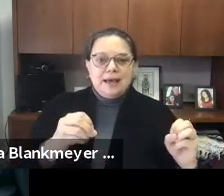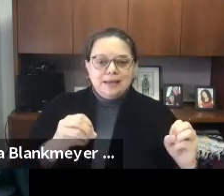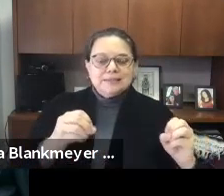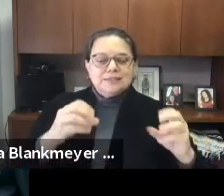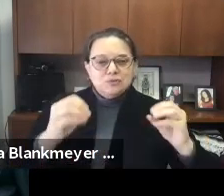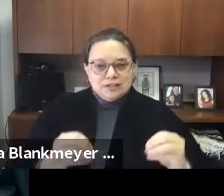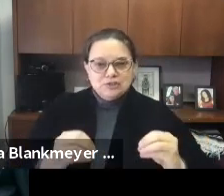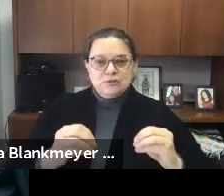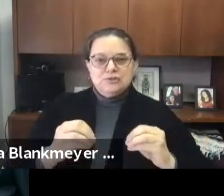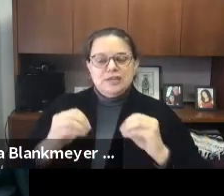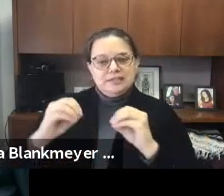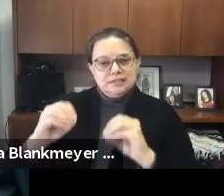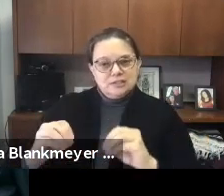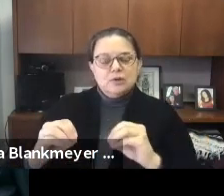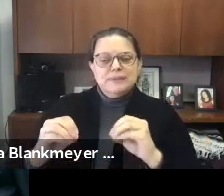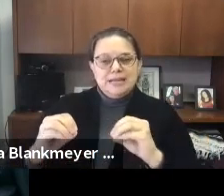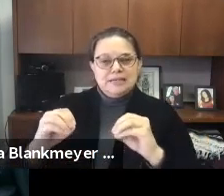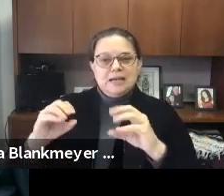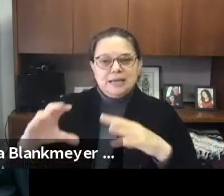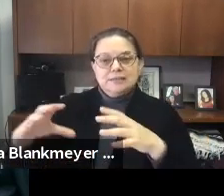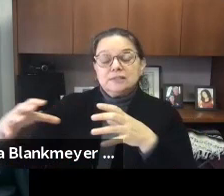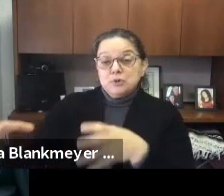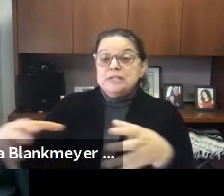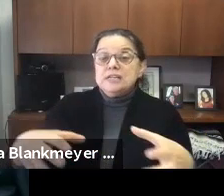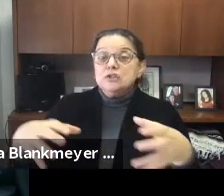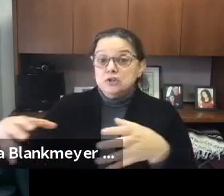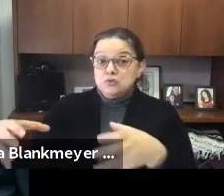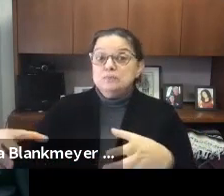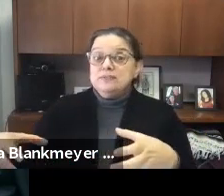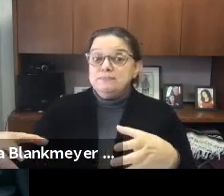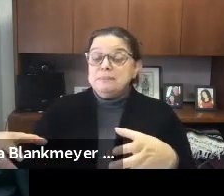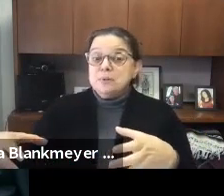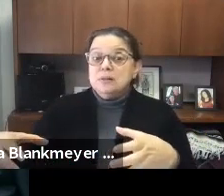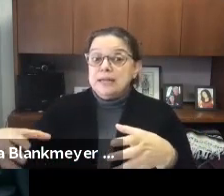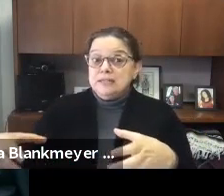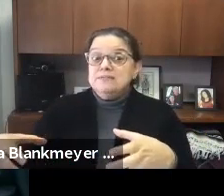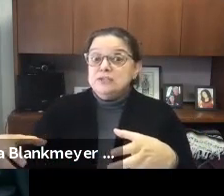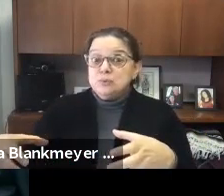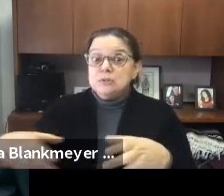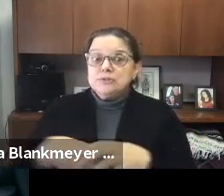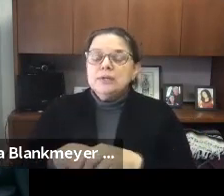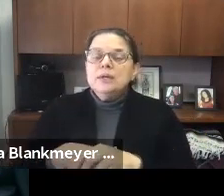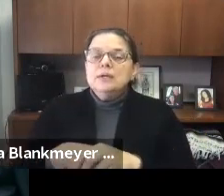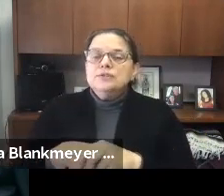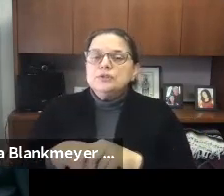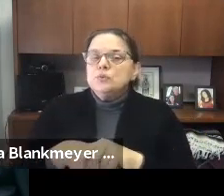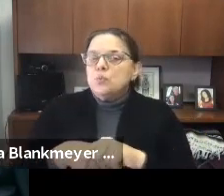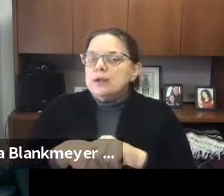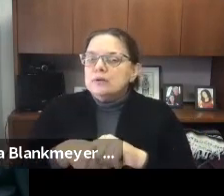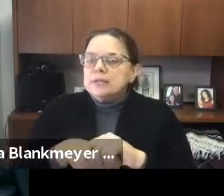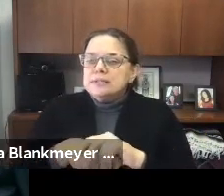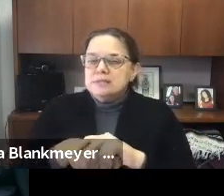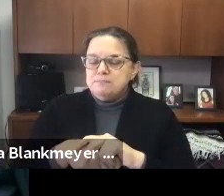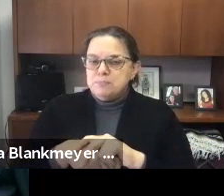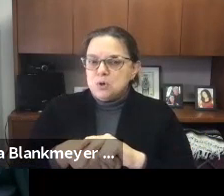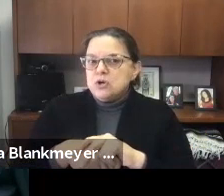that has structures that discriminate against particular groups of people and individuals. So